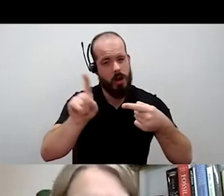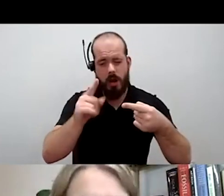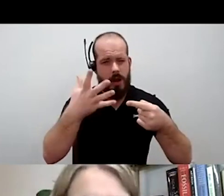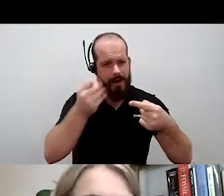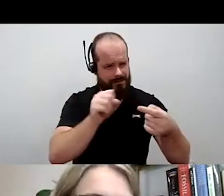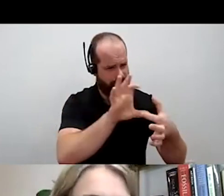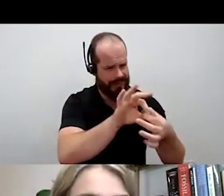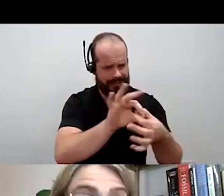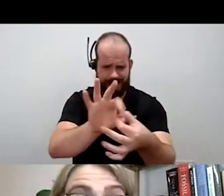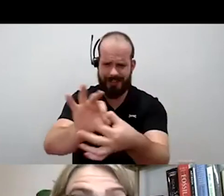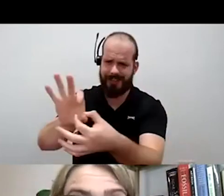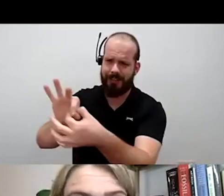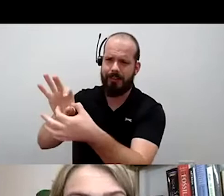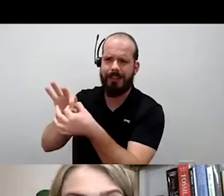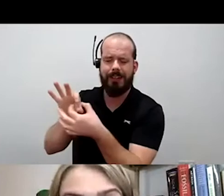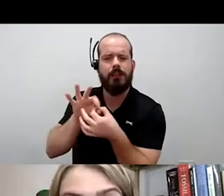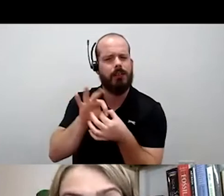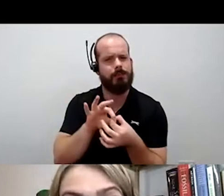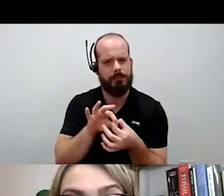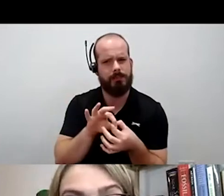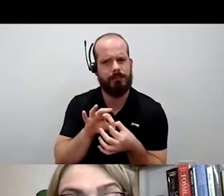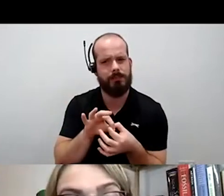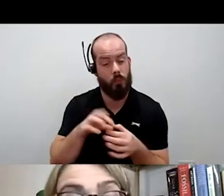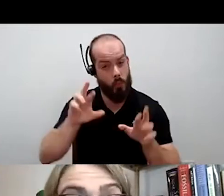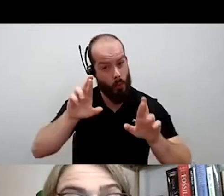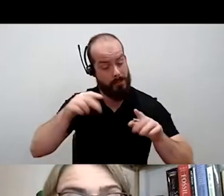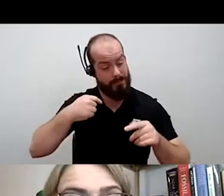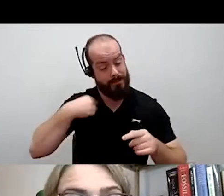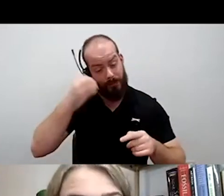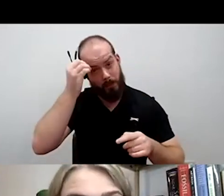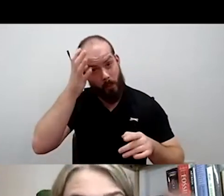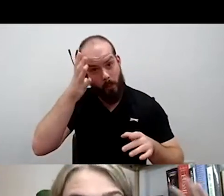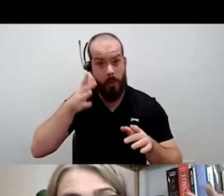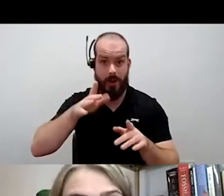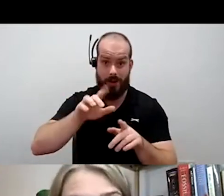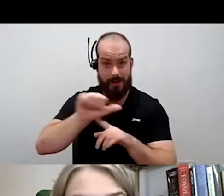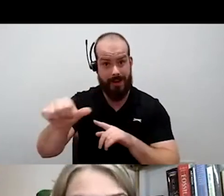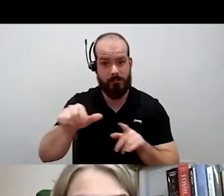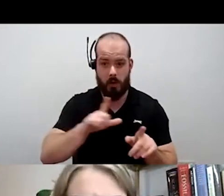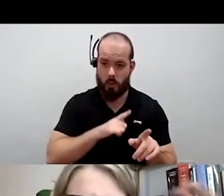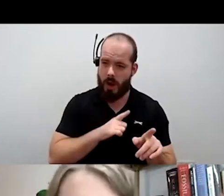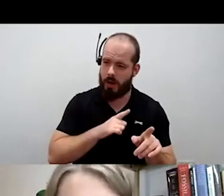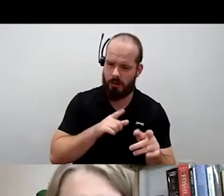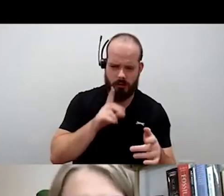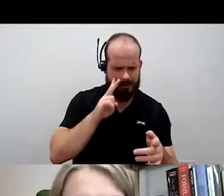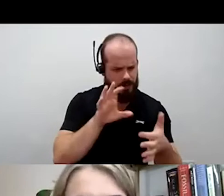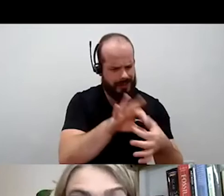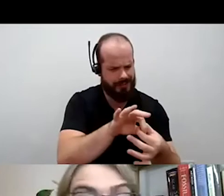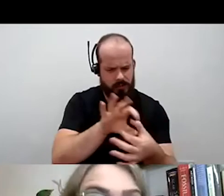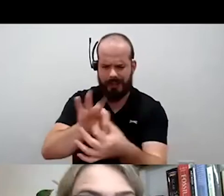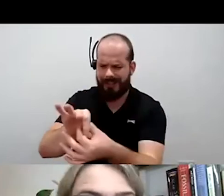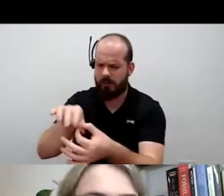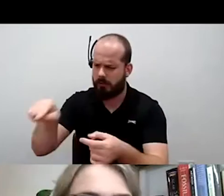other knots. And I think, and I hope we'll learn a bit more about how, as we untangle these other knots of other environmental